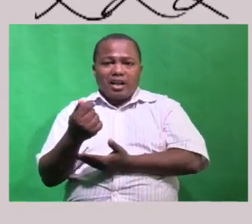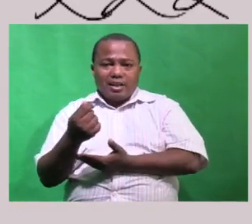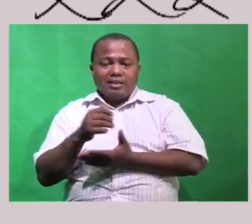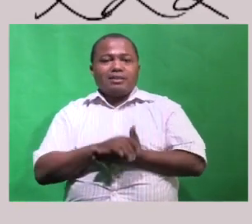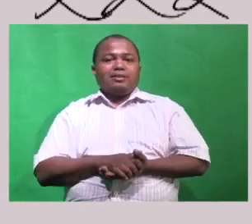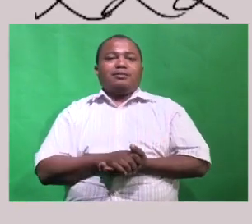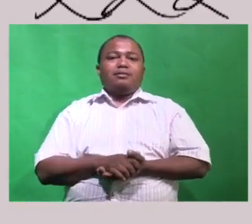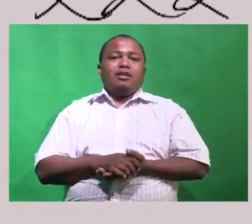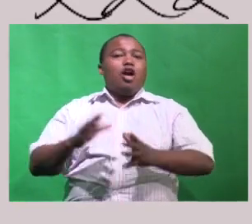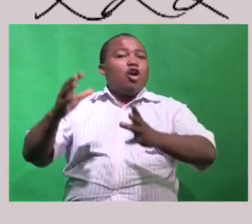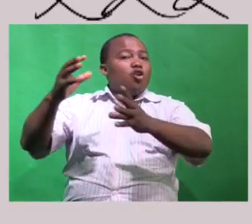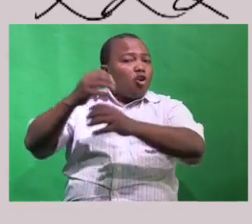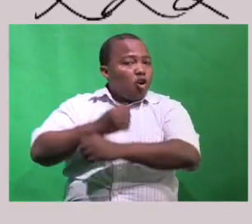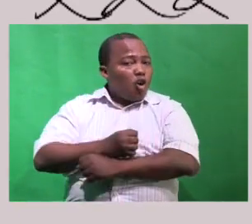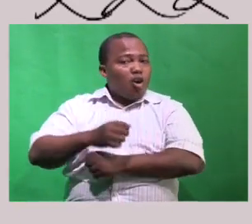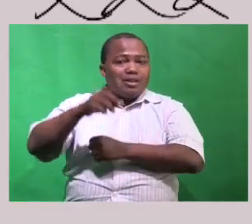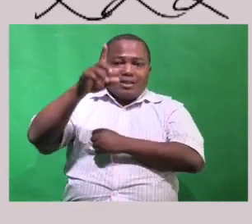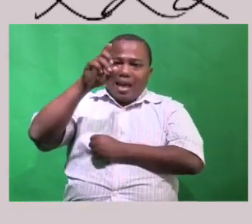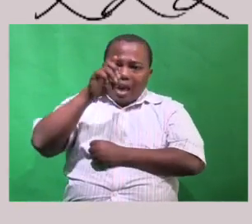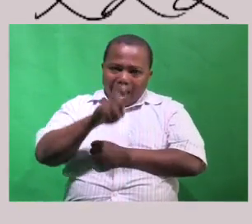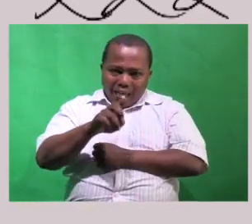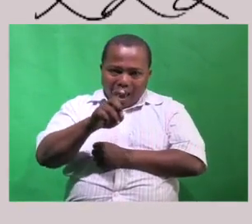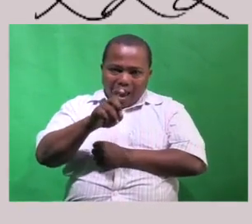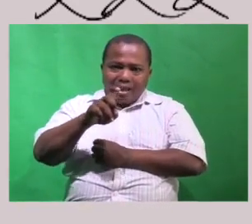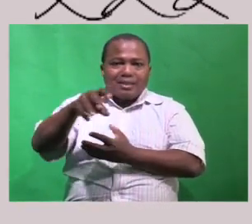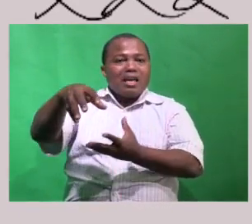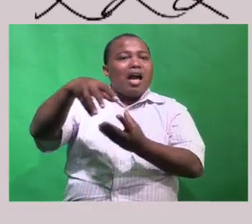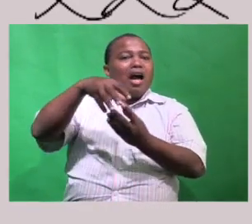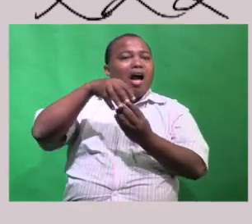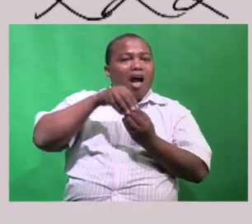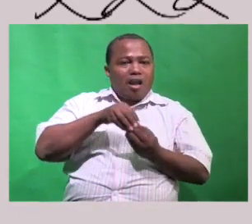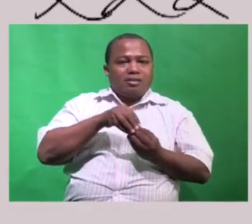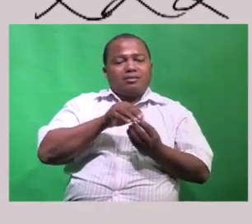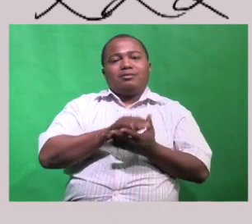you got X, and